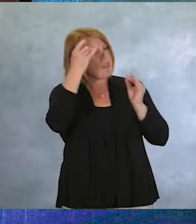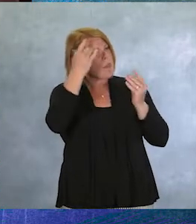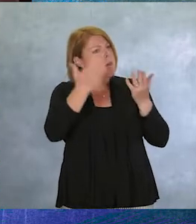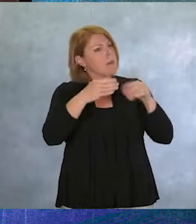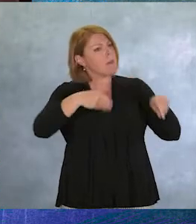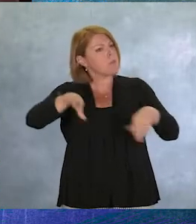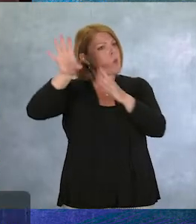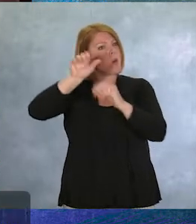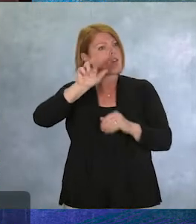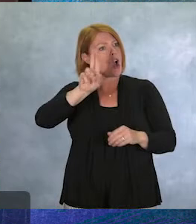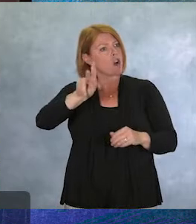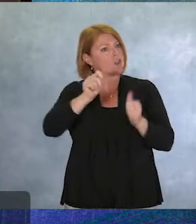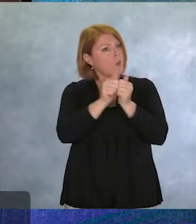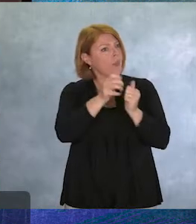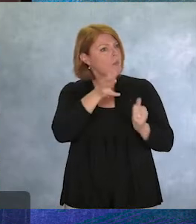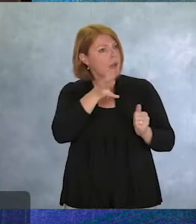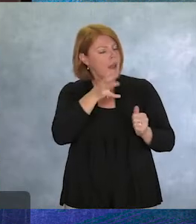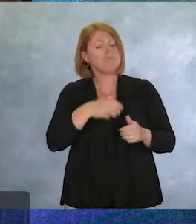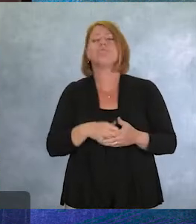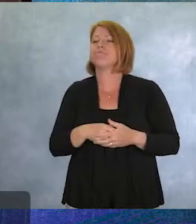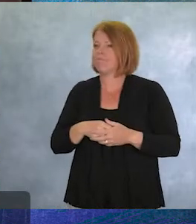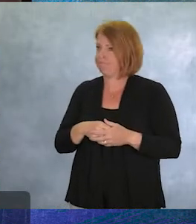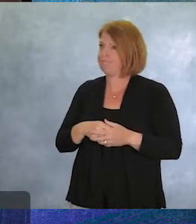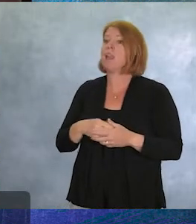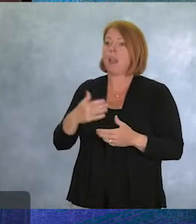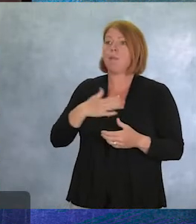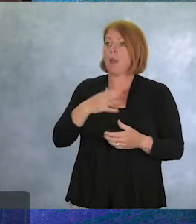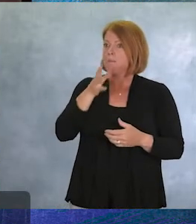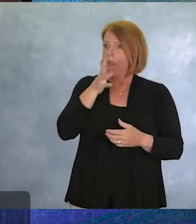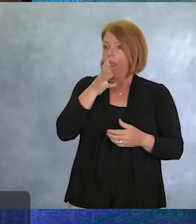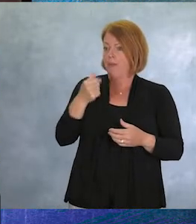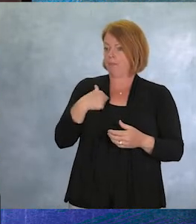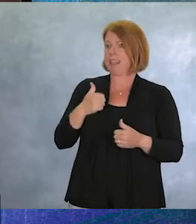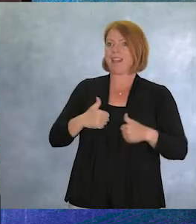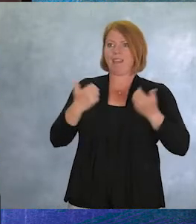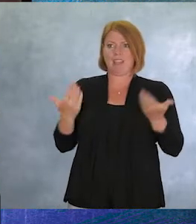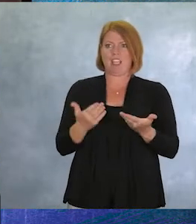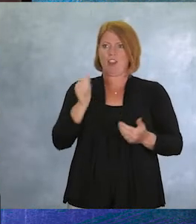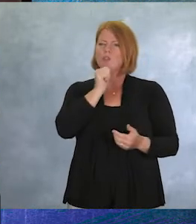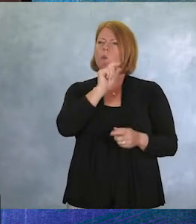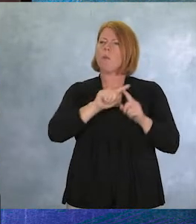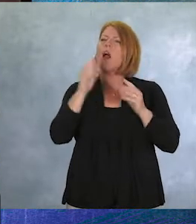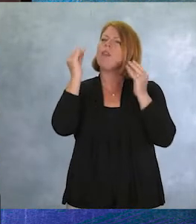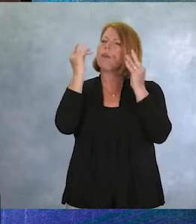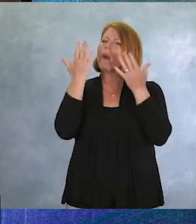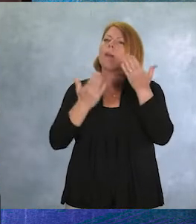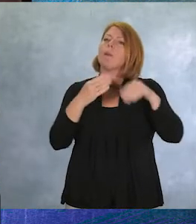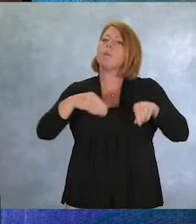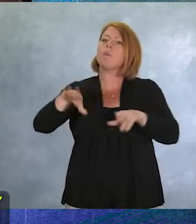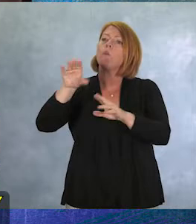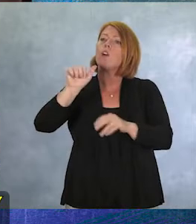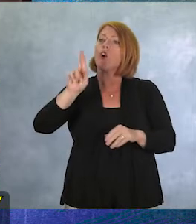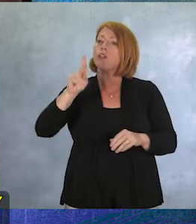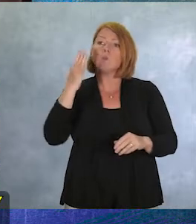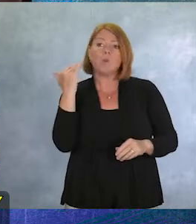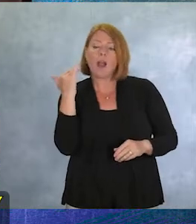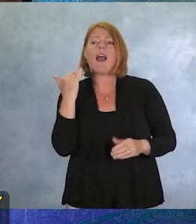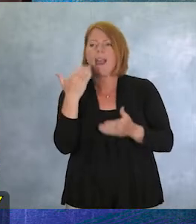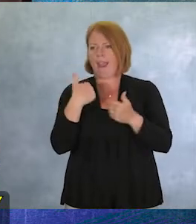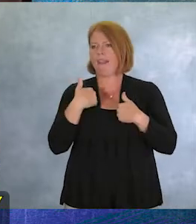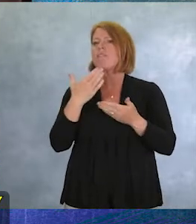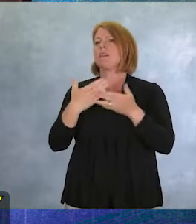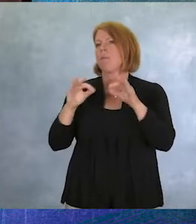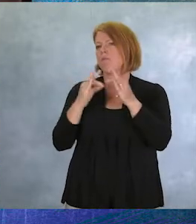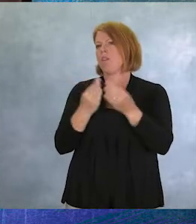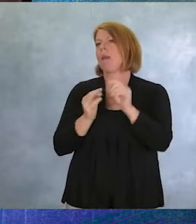mom? Yeah, my mom and I currently live here in Arizona, but we're thinking about moving to Arkansas because some of